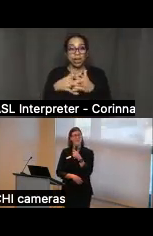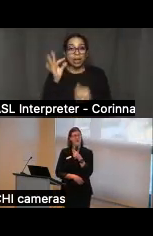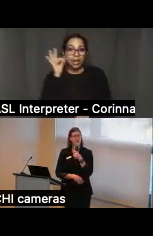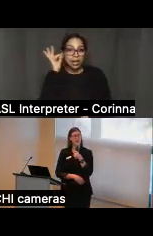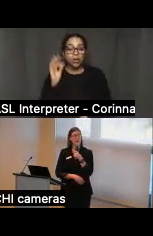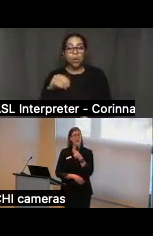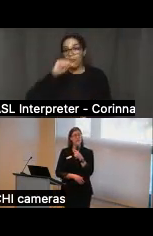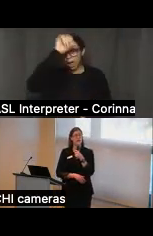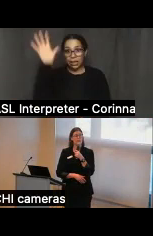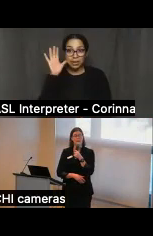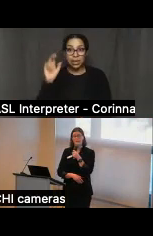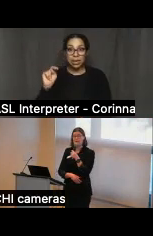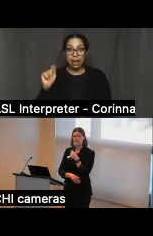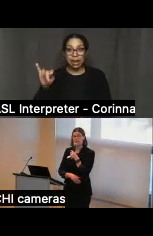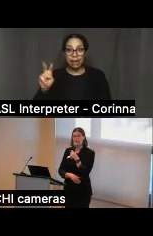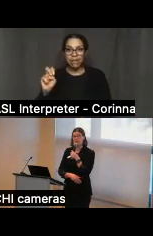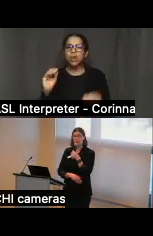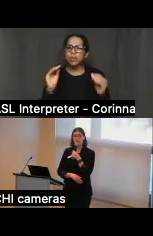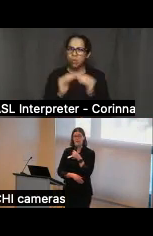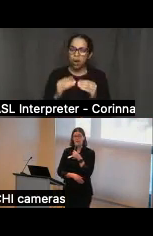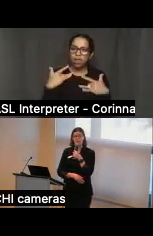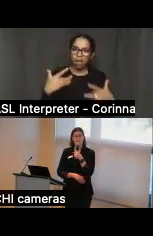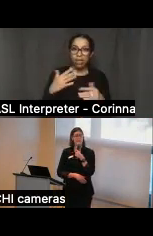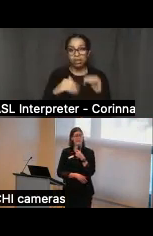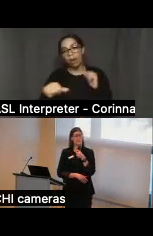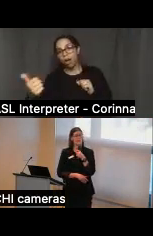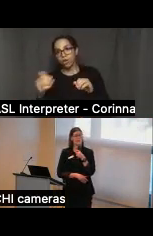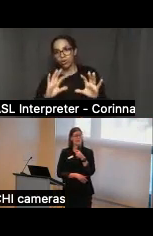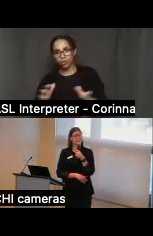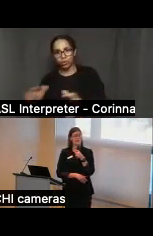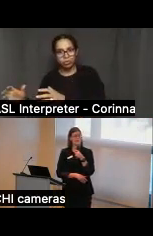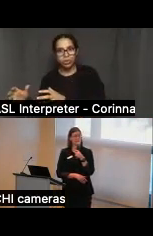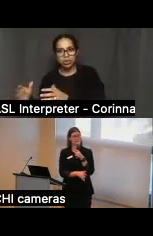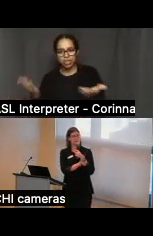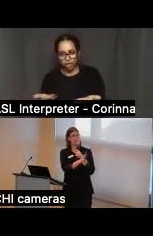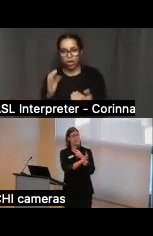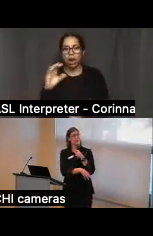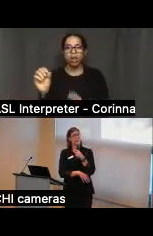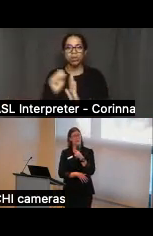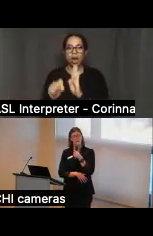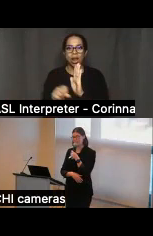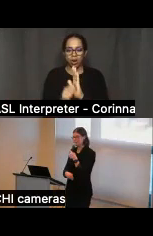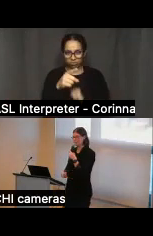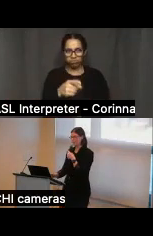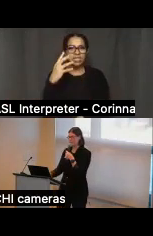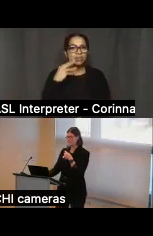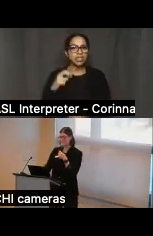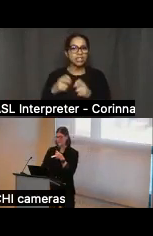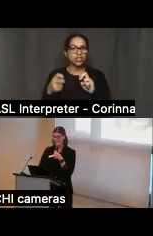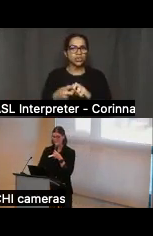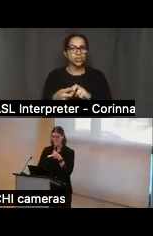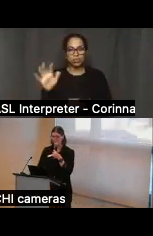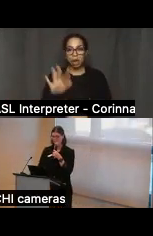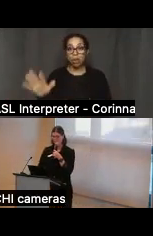likely than other racial or ethnic groups in Colorado to report experiencing this issue, about 35%.